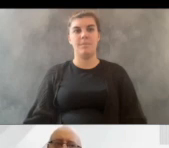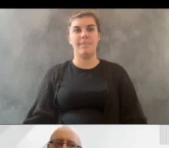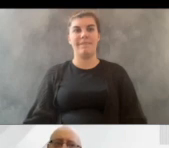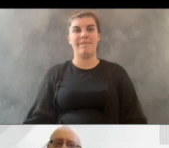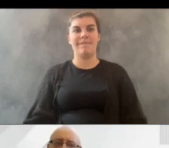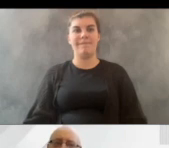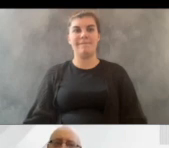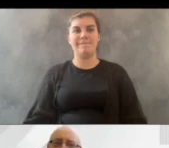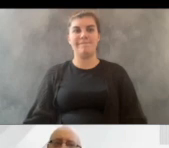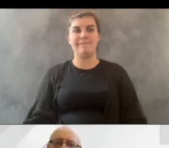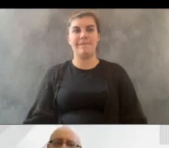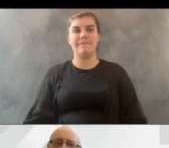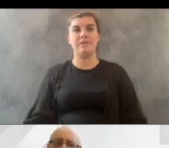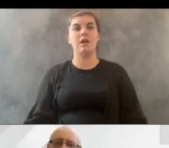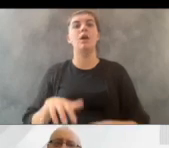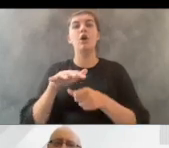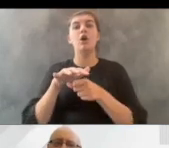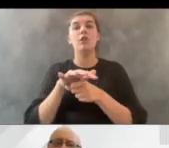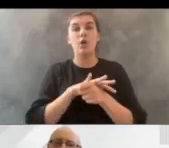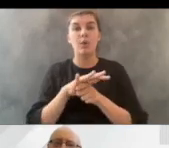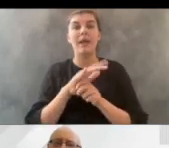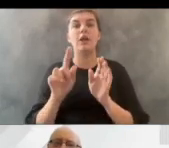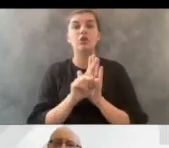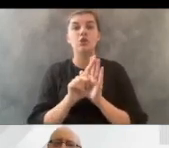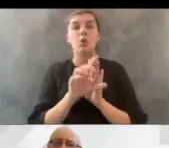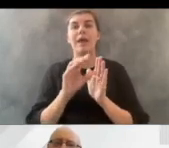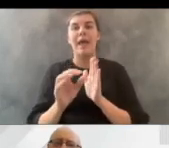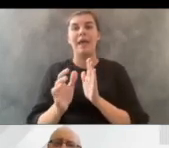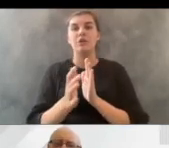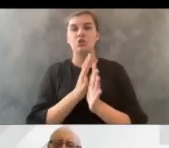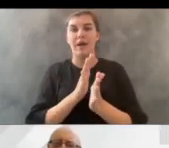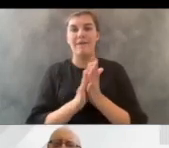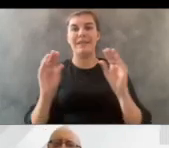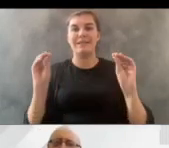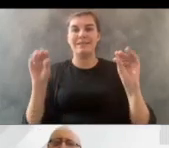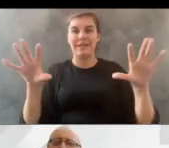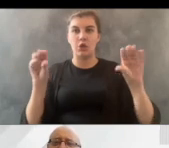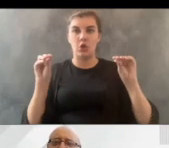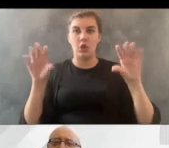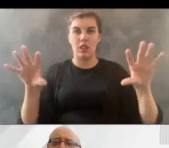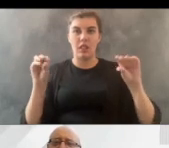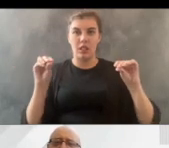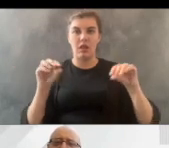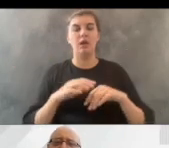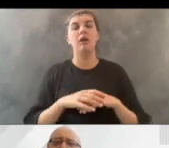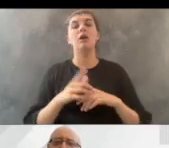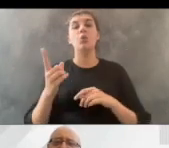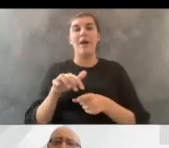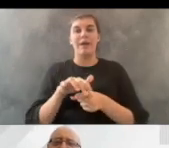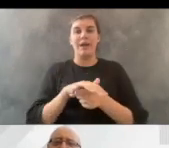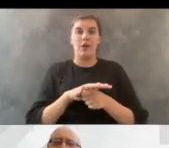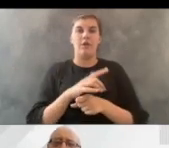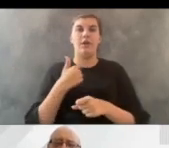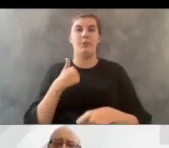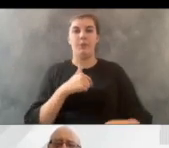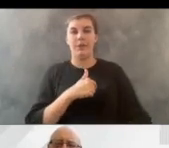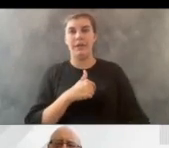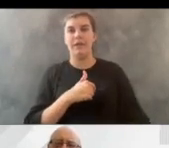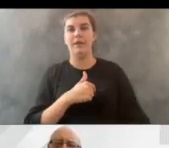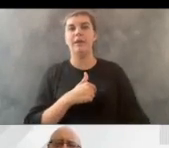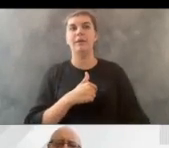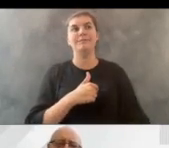that we will talk about in a minute, but it basically is that it requires a verbal message rather than just the